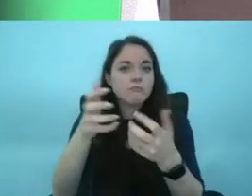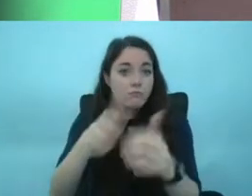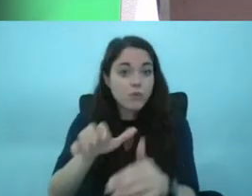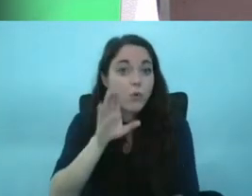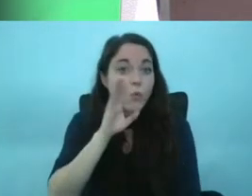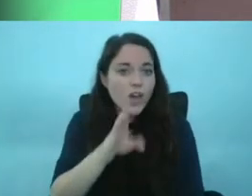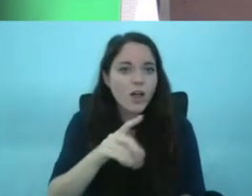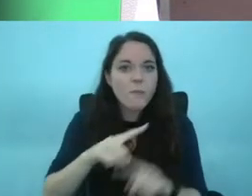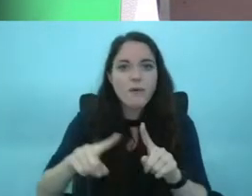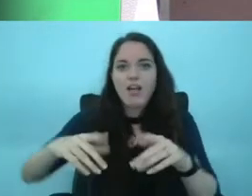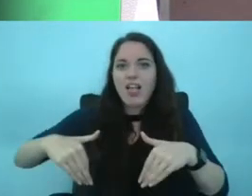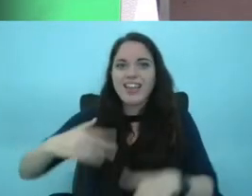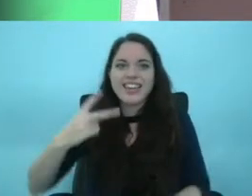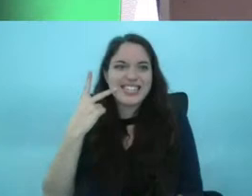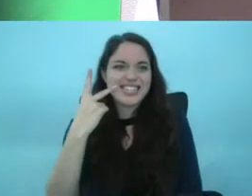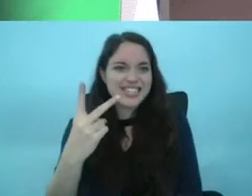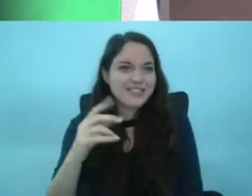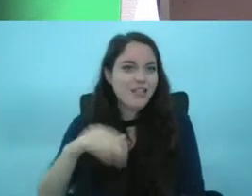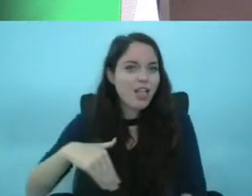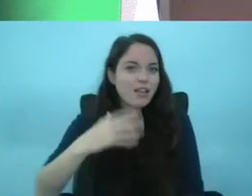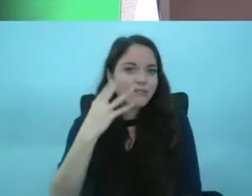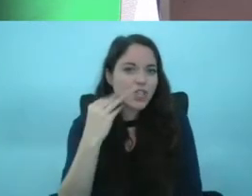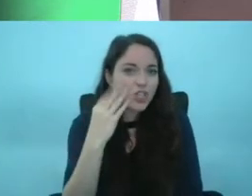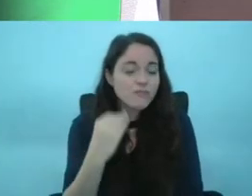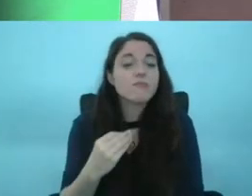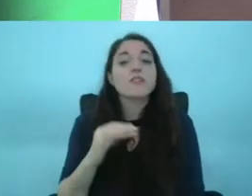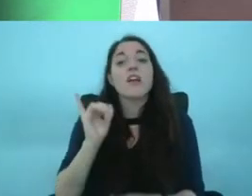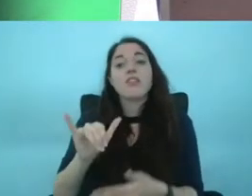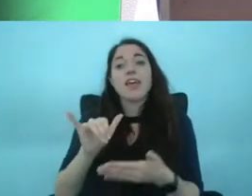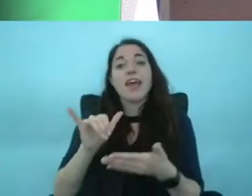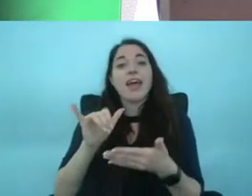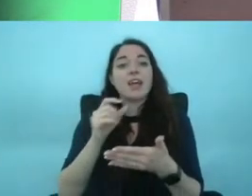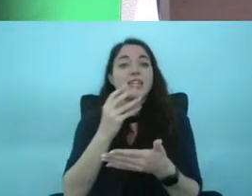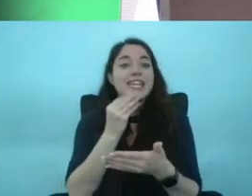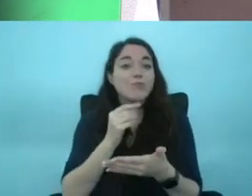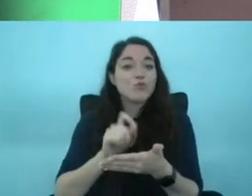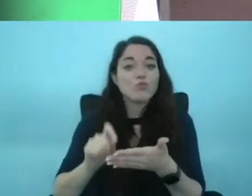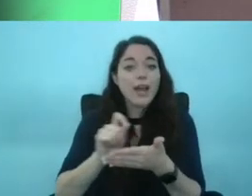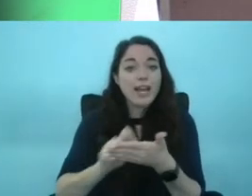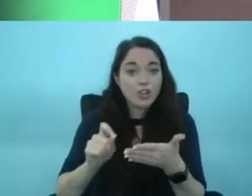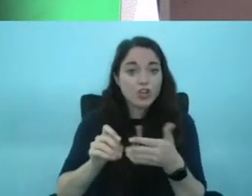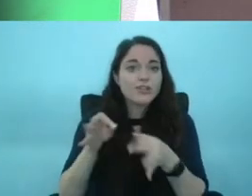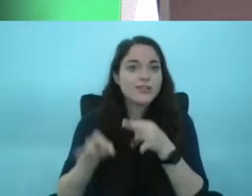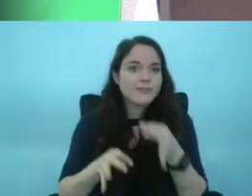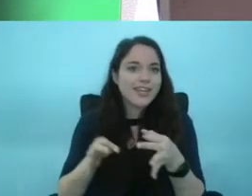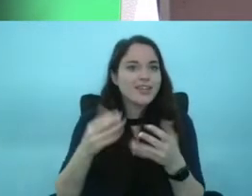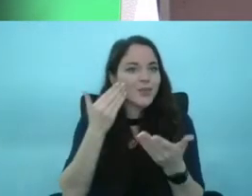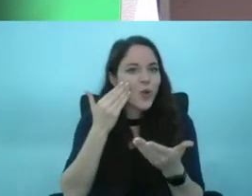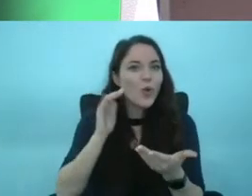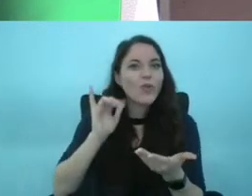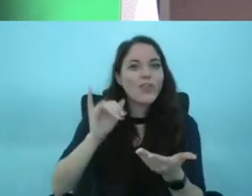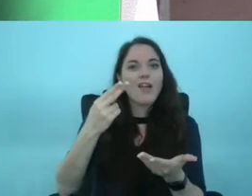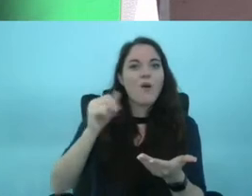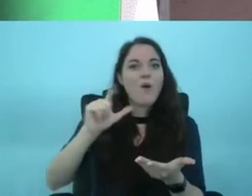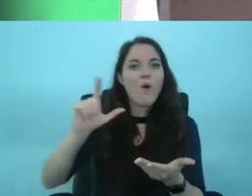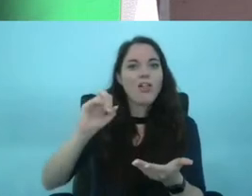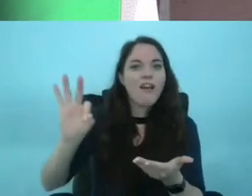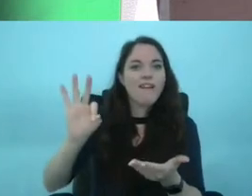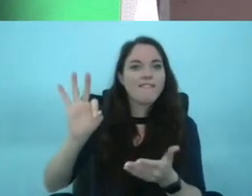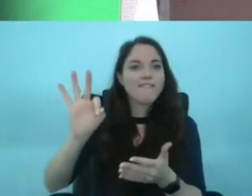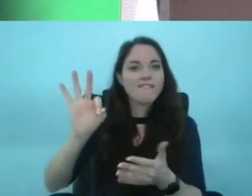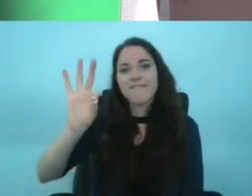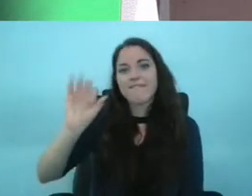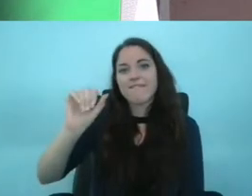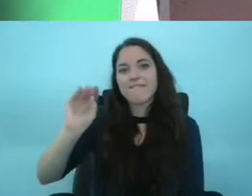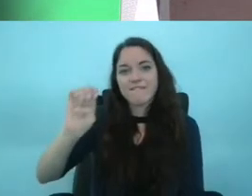on to give examples of people who were in their hall of fame of faith. We have the blessings